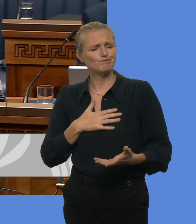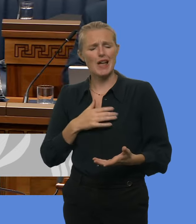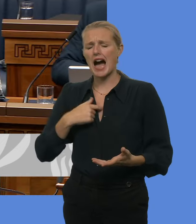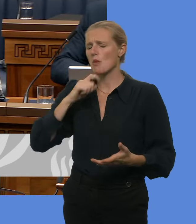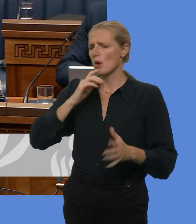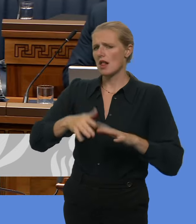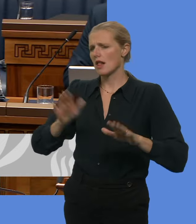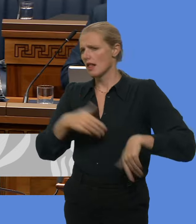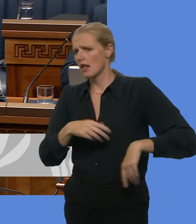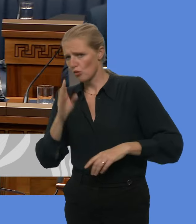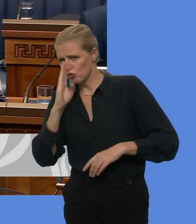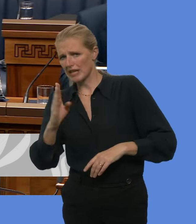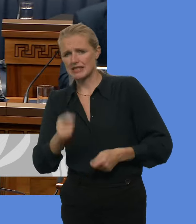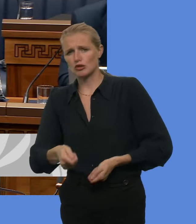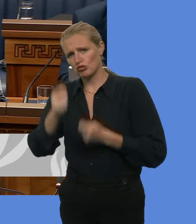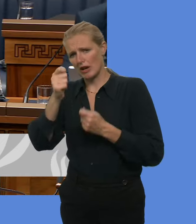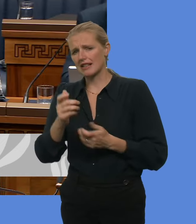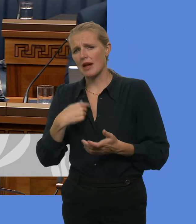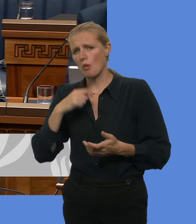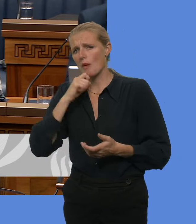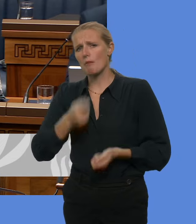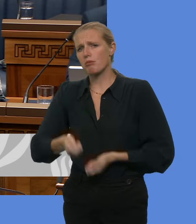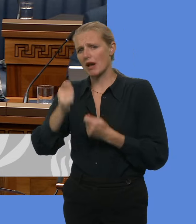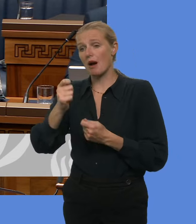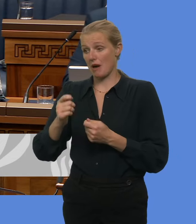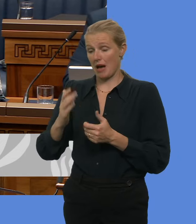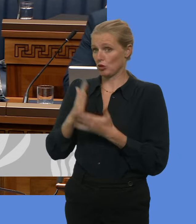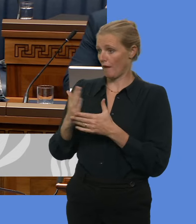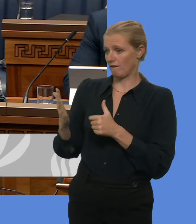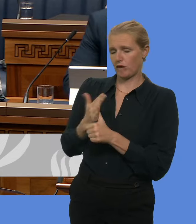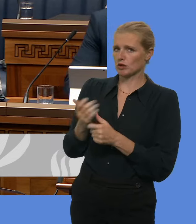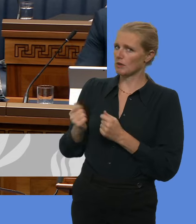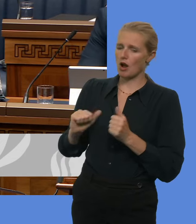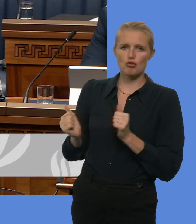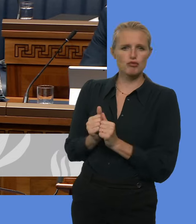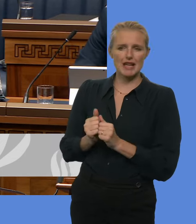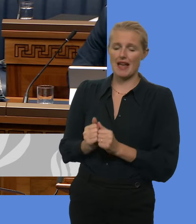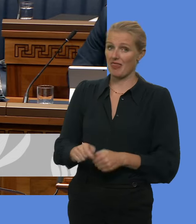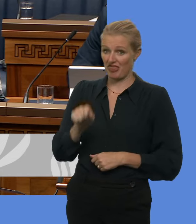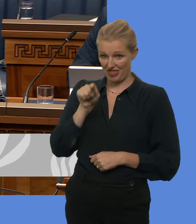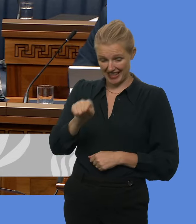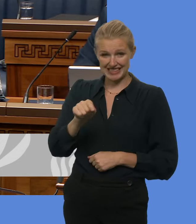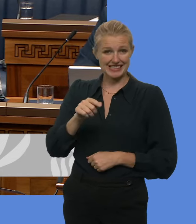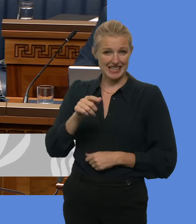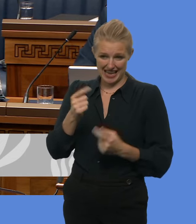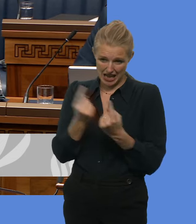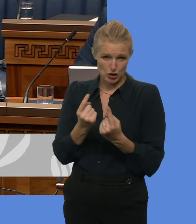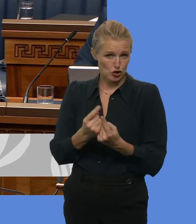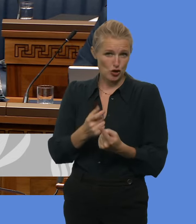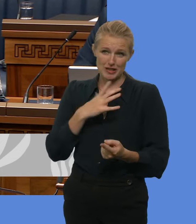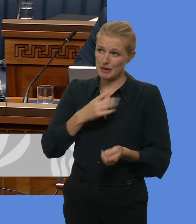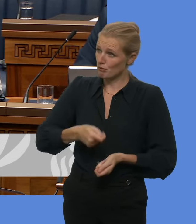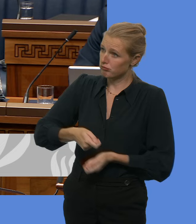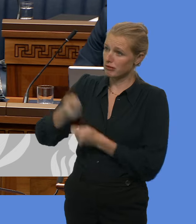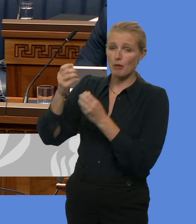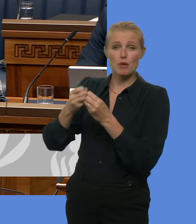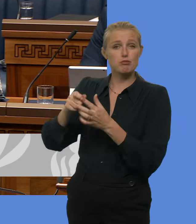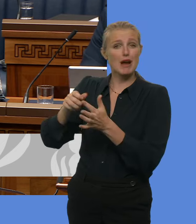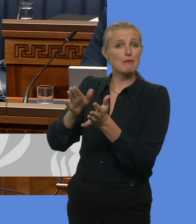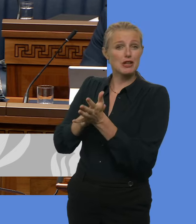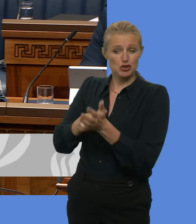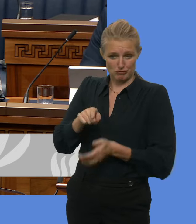directly. I have no doubt that the First Minister will agree with me that we should be raising this issue directly with the Prime Minister on